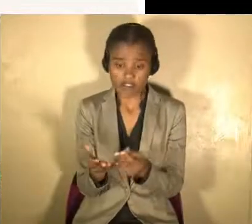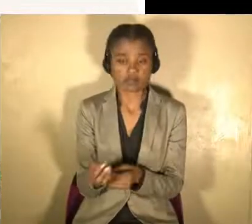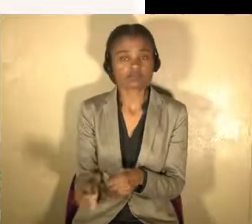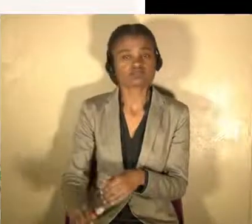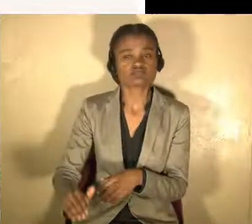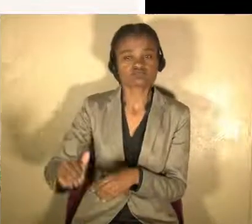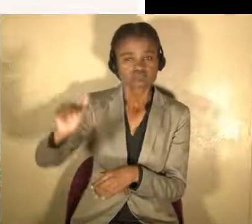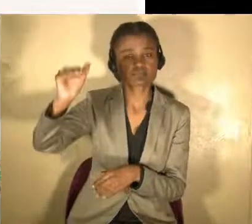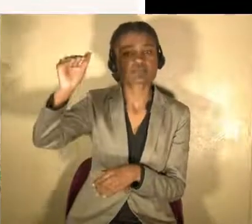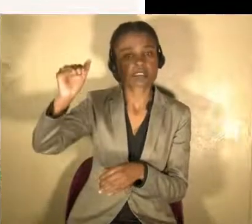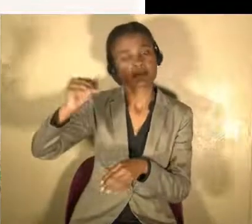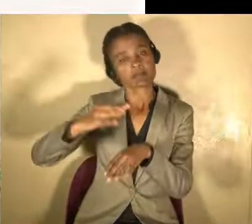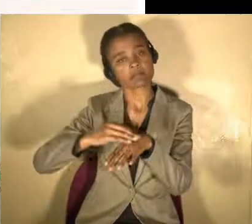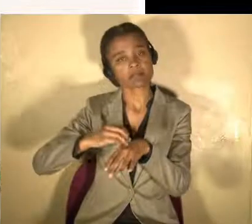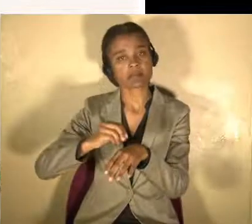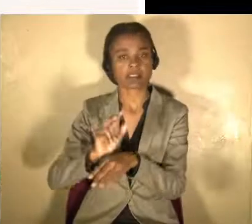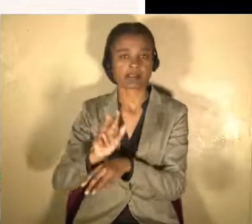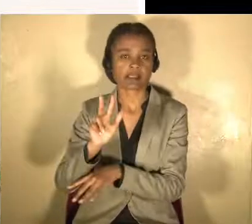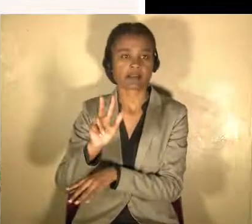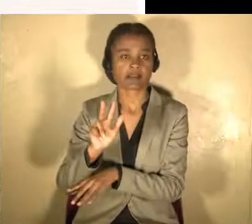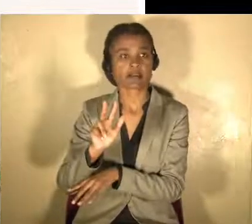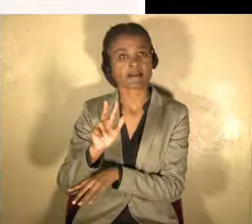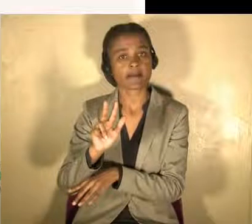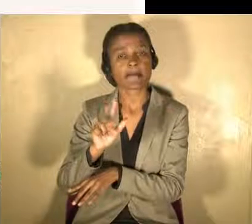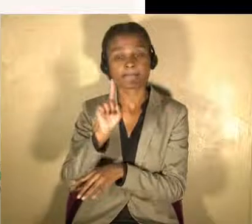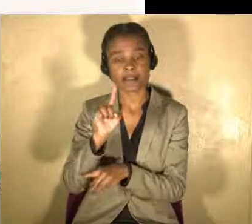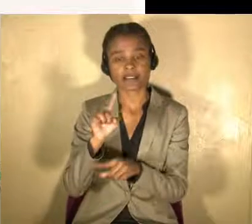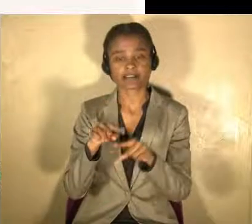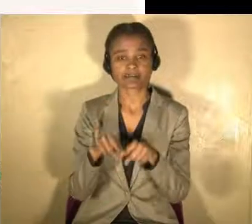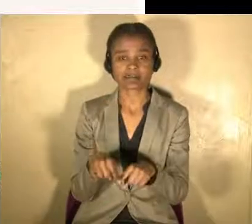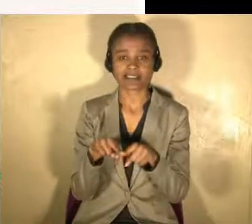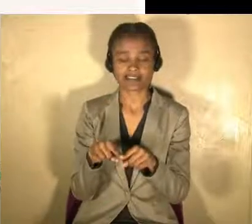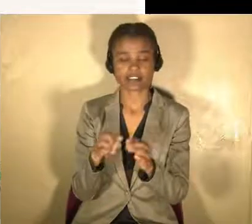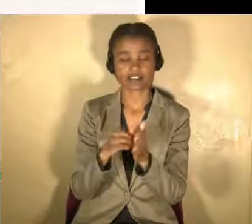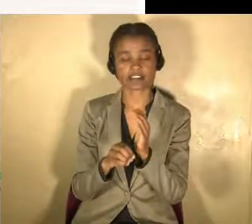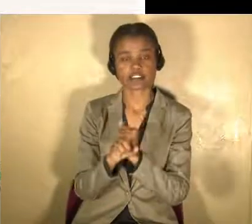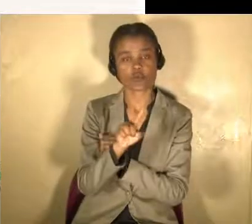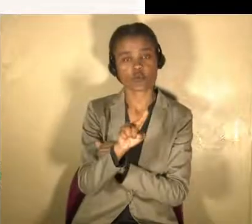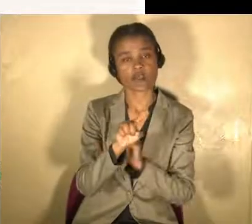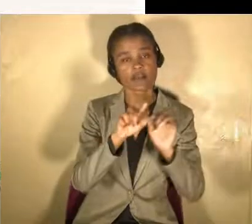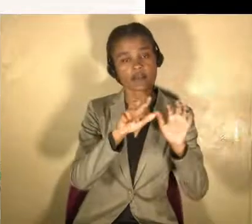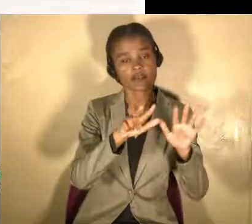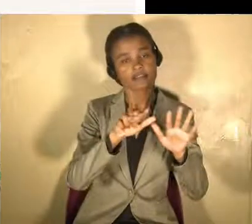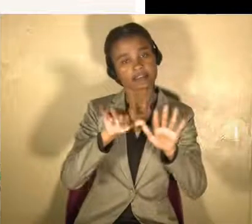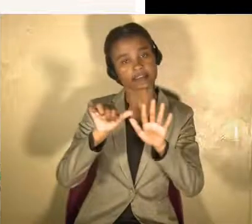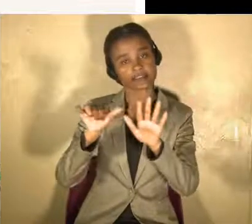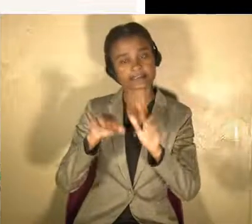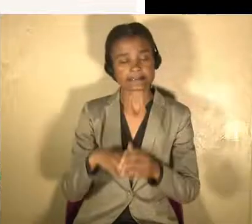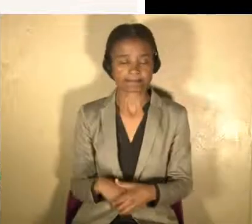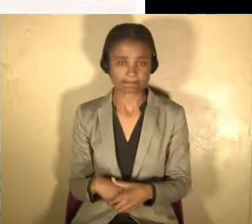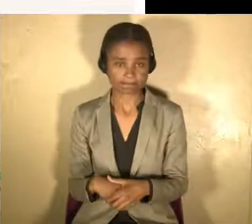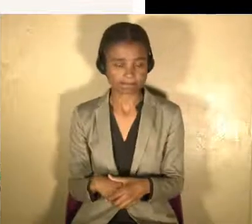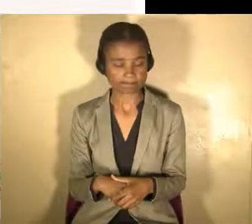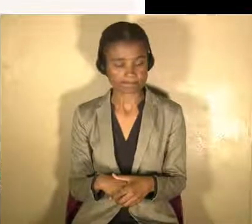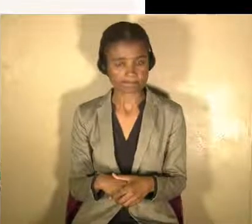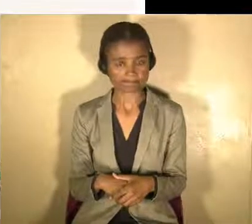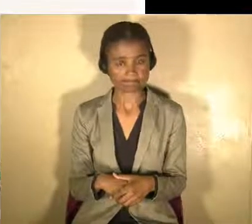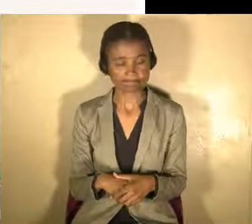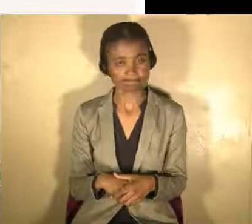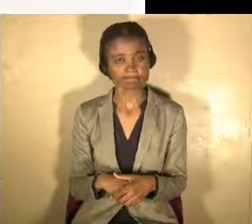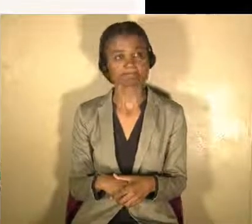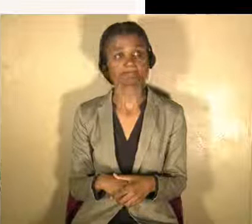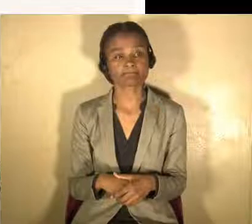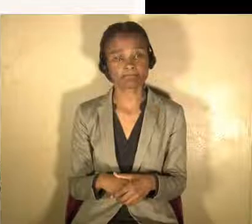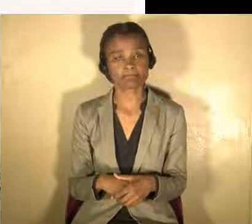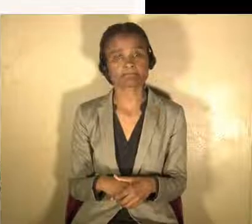current provision of section 186. And this clause further makes an